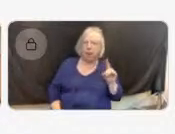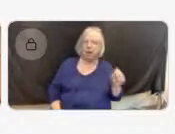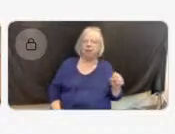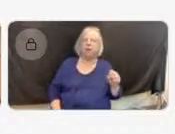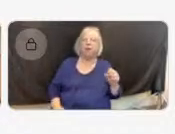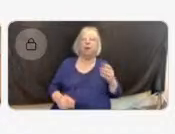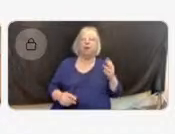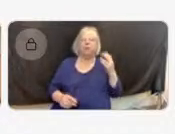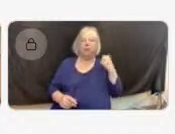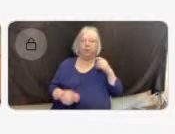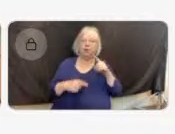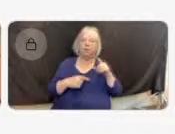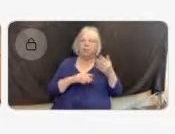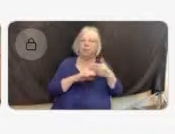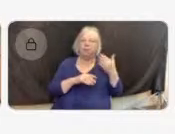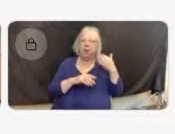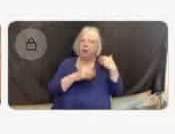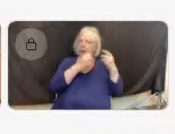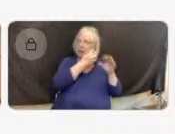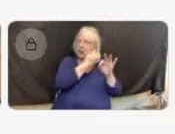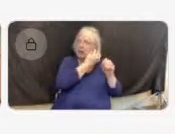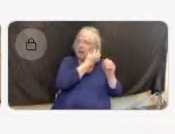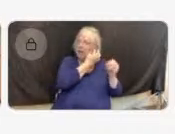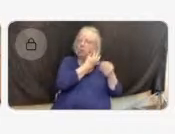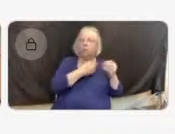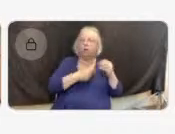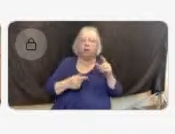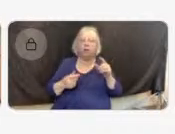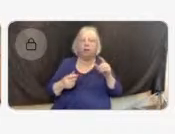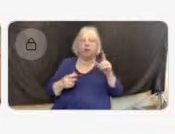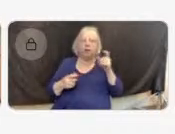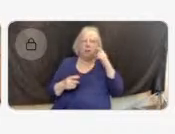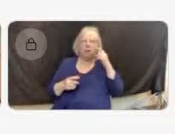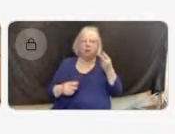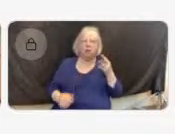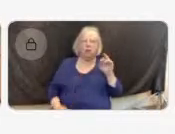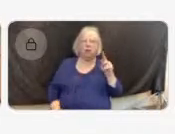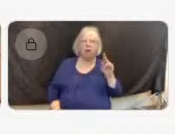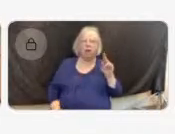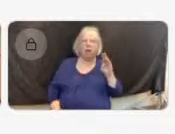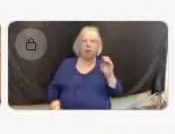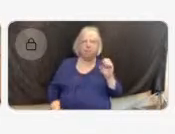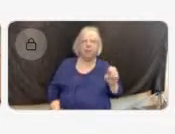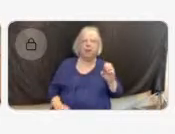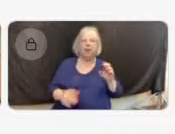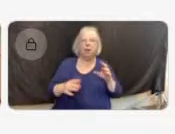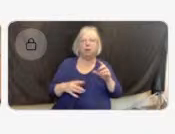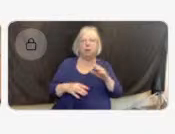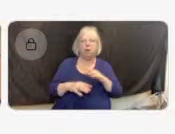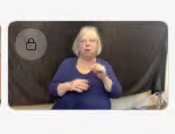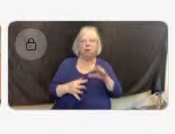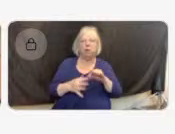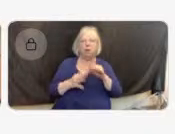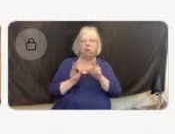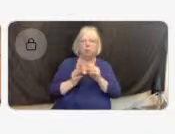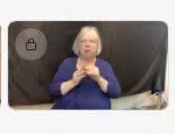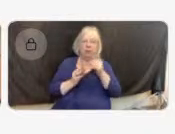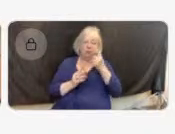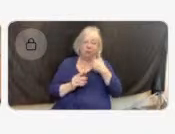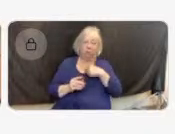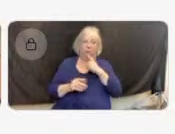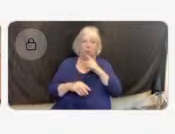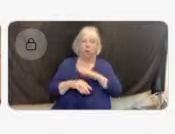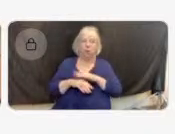Huckabee called a special session for gang violence because we made national news, he had me